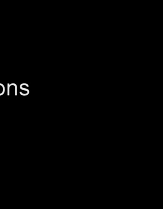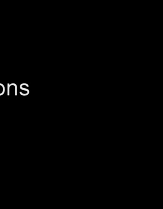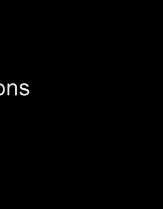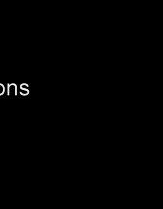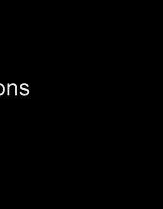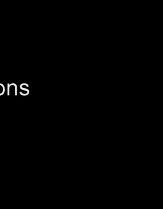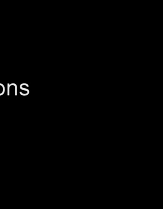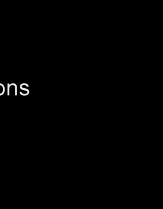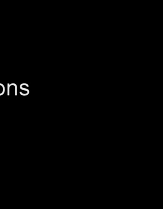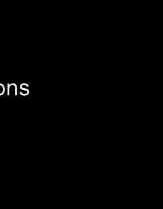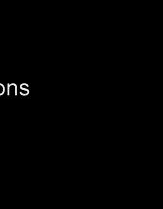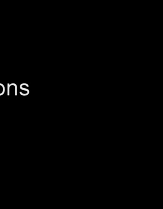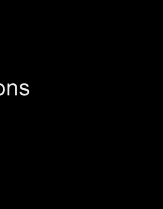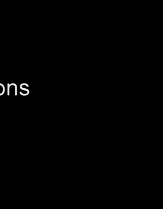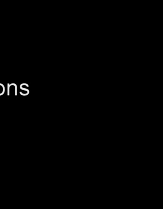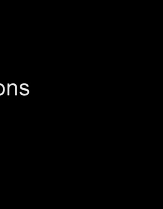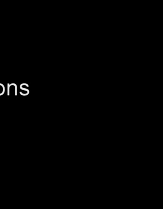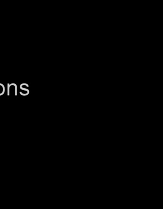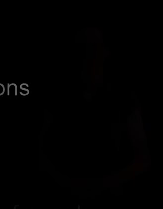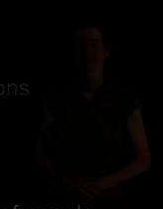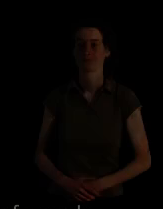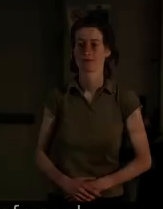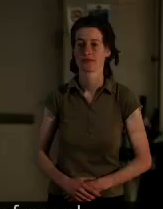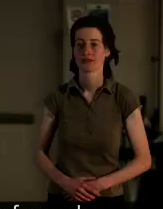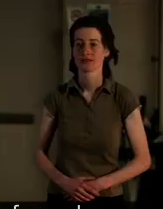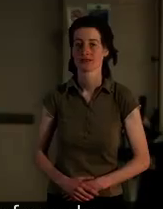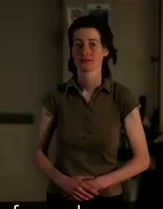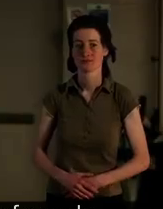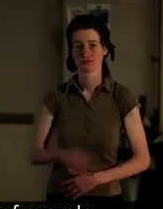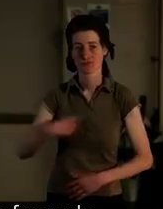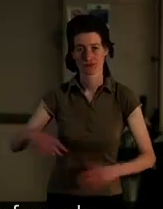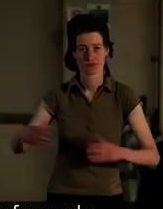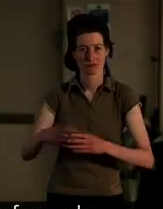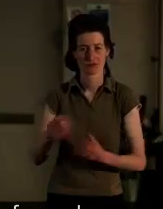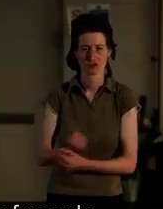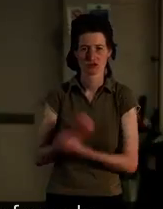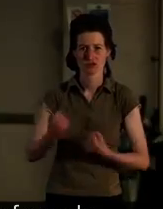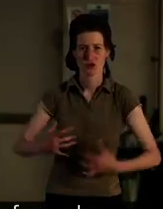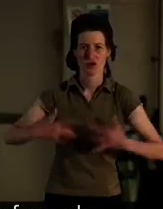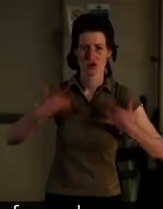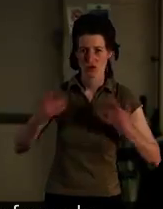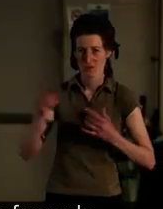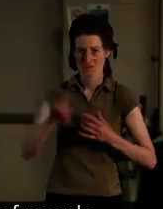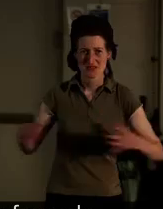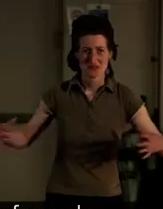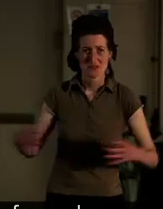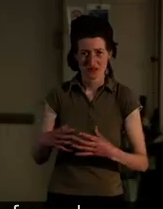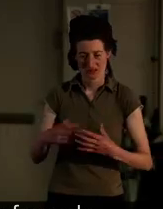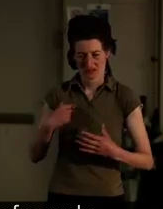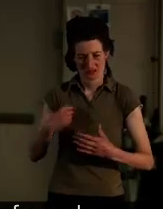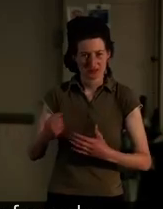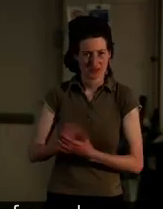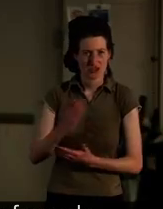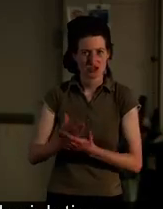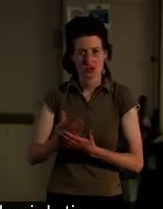Why are disabled people's organisations important? We are a strong, vibrant movement of people, and we've got to